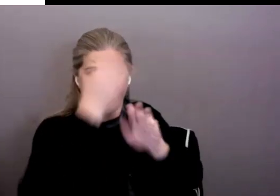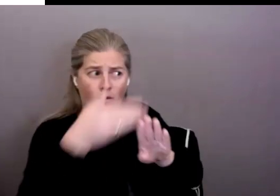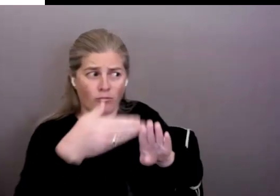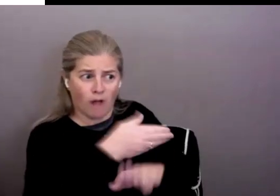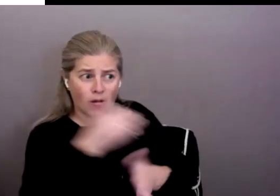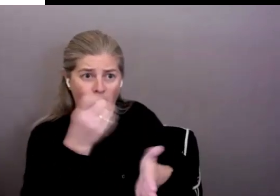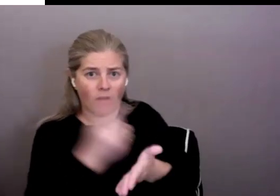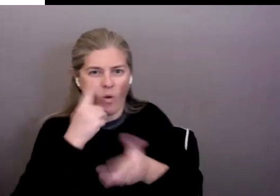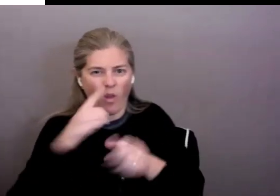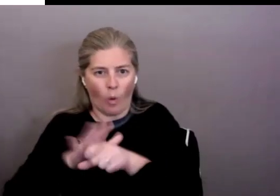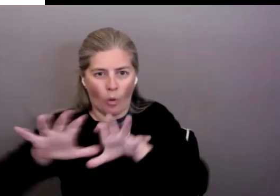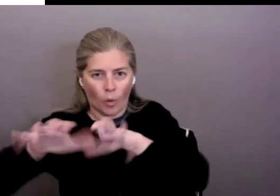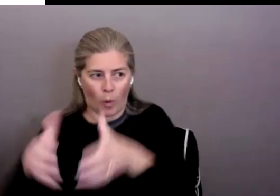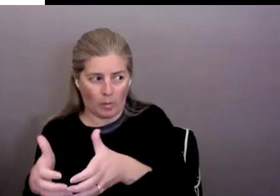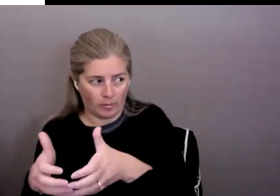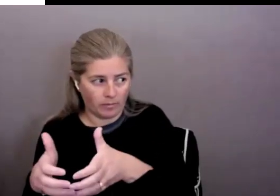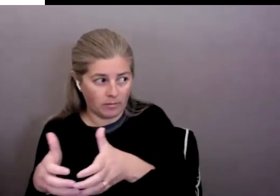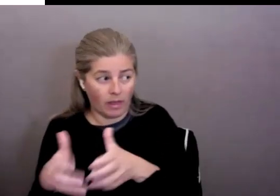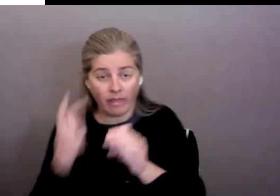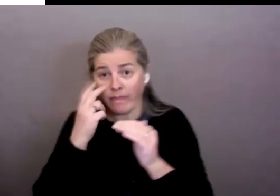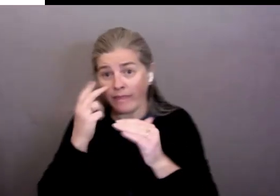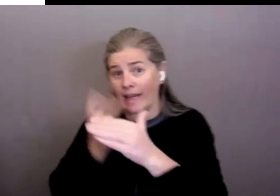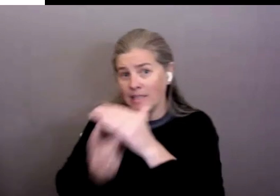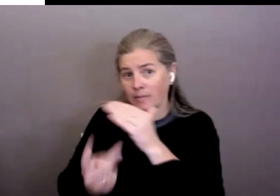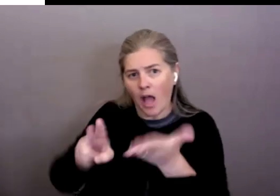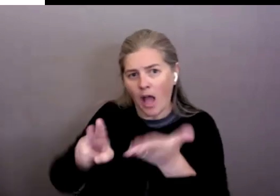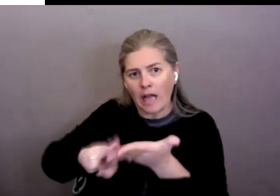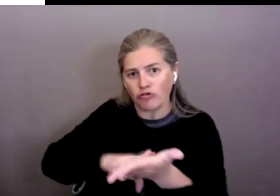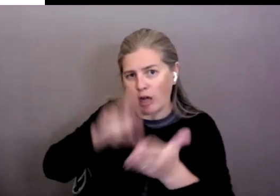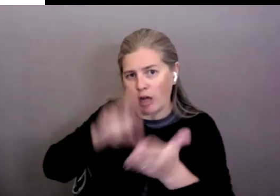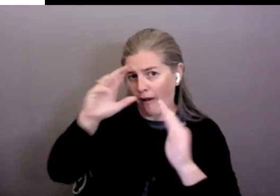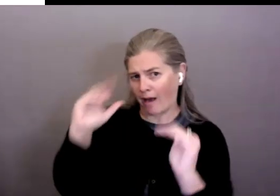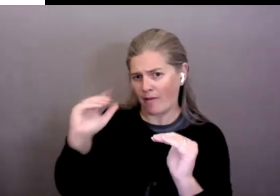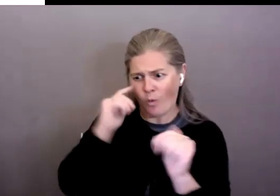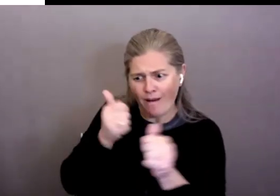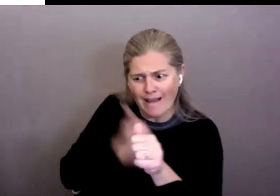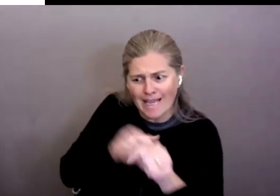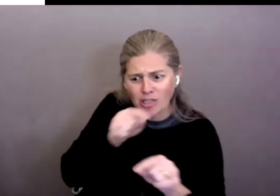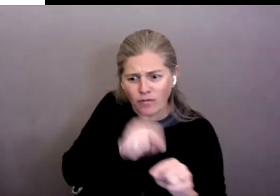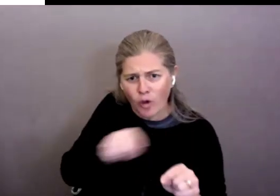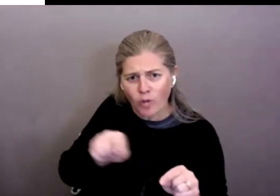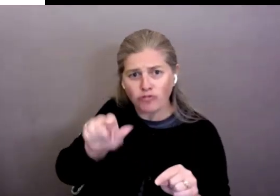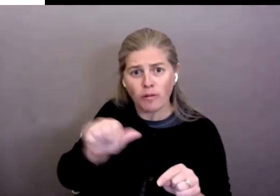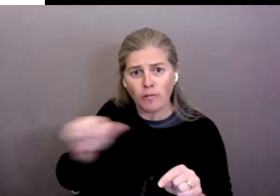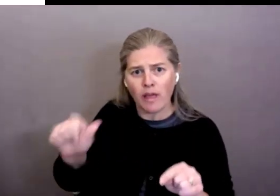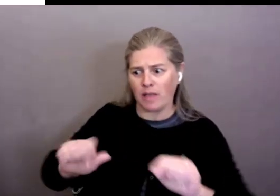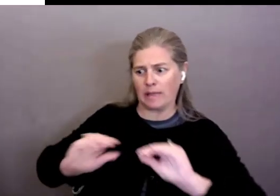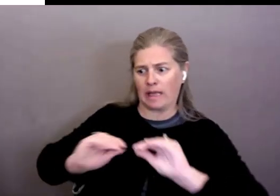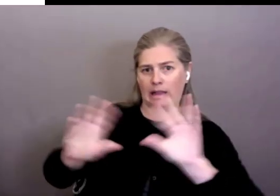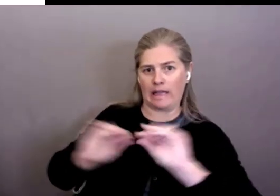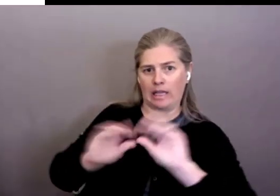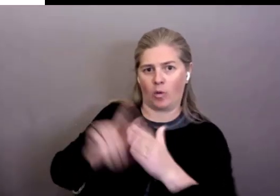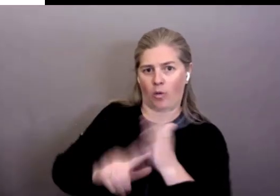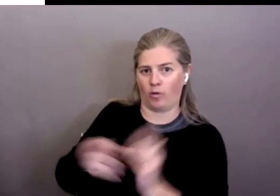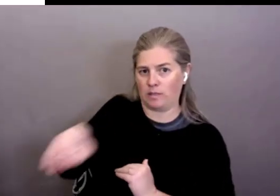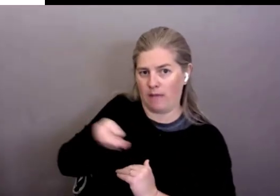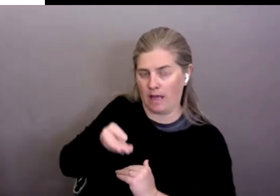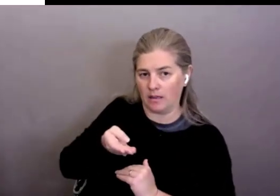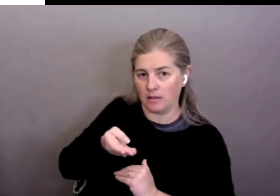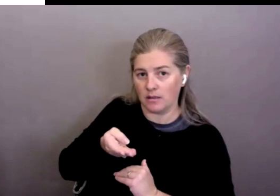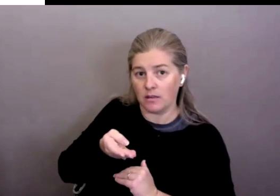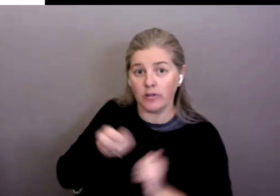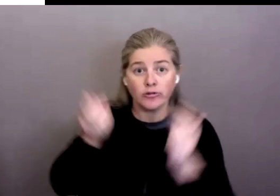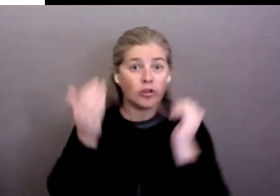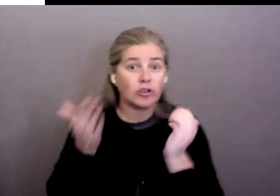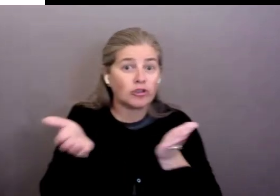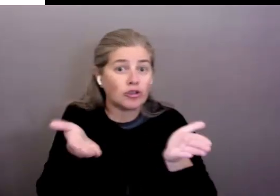group. The anticipated contractual expectations of each AAA must be clear in the information submitted. Service